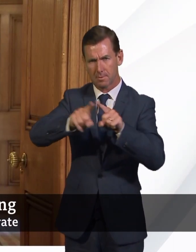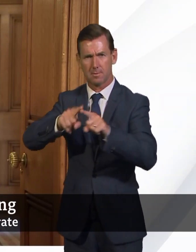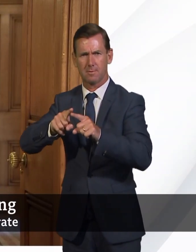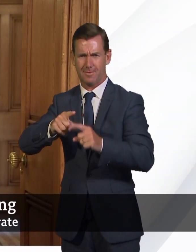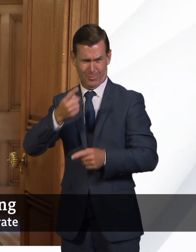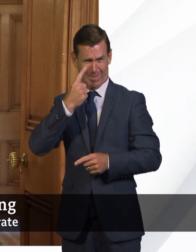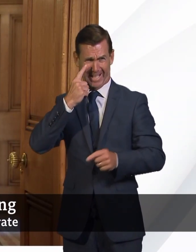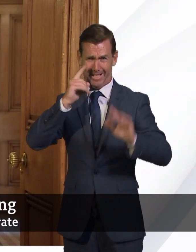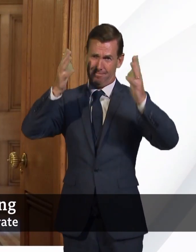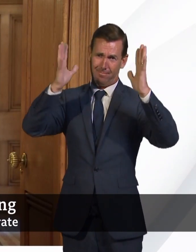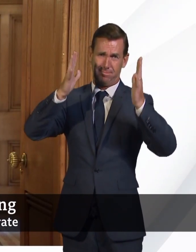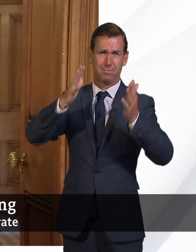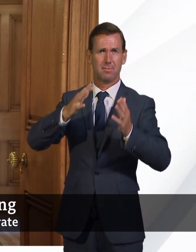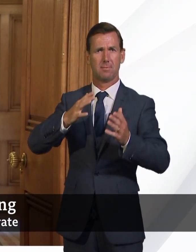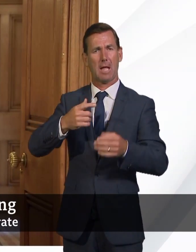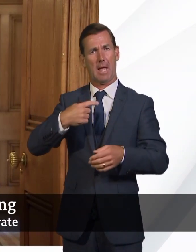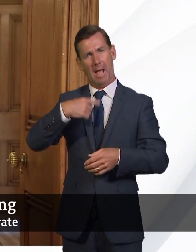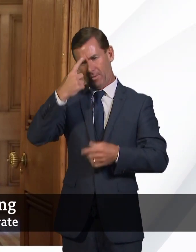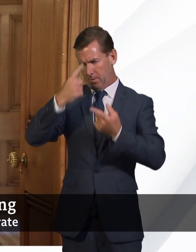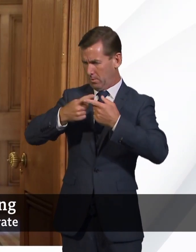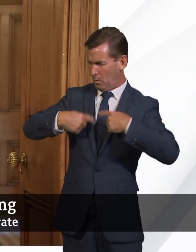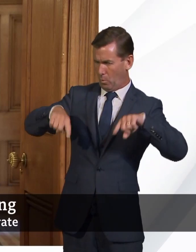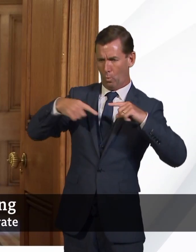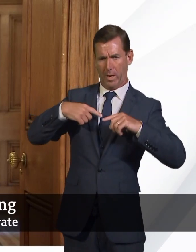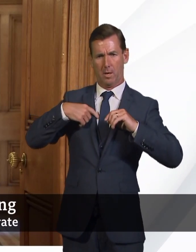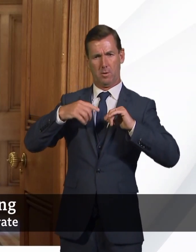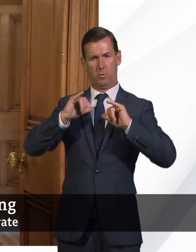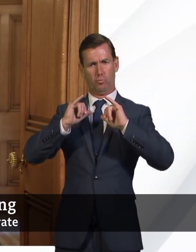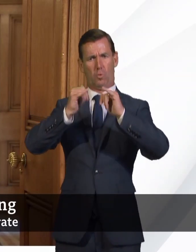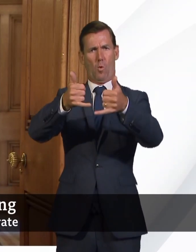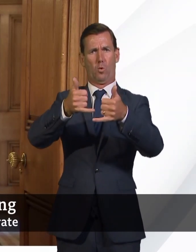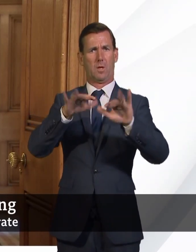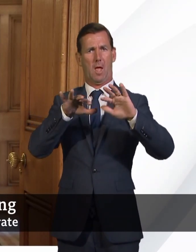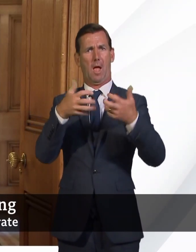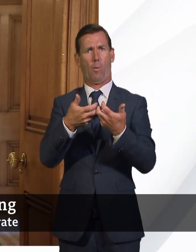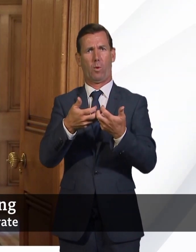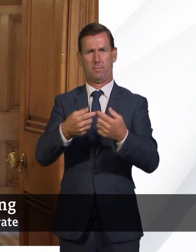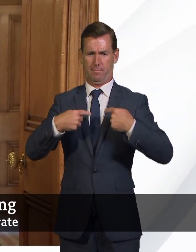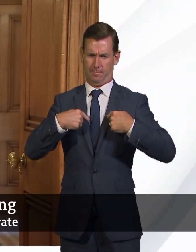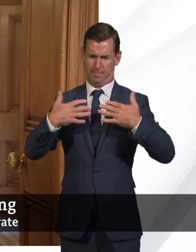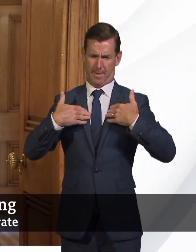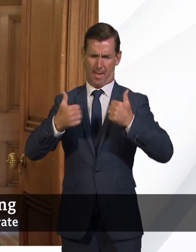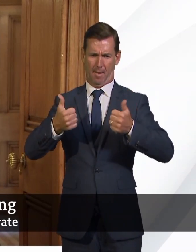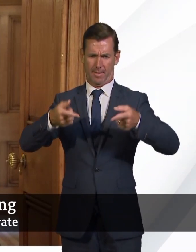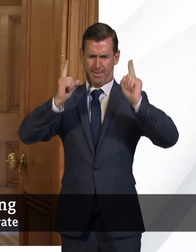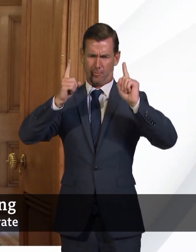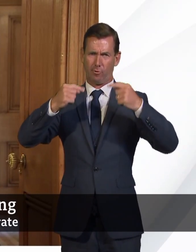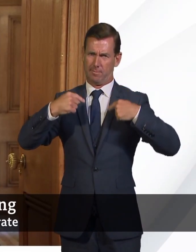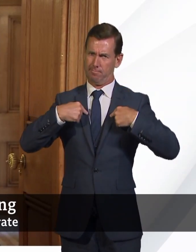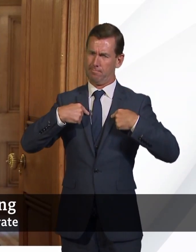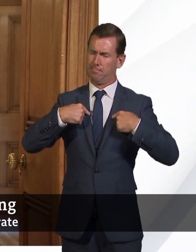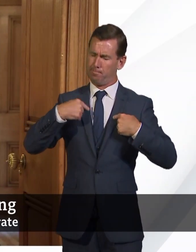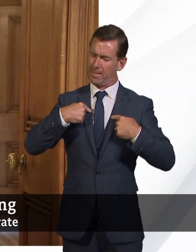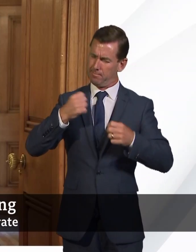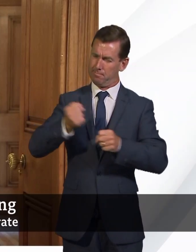how we reward people for their efforts in this crisis, what I can tell you is that as the Health Secretary, I will be making